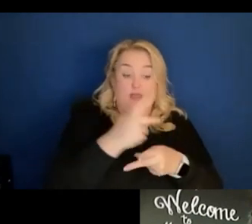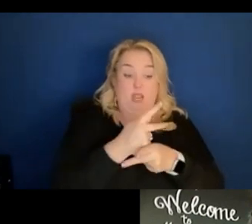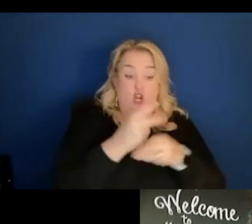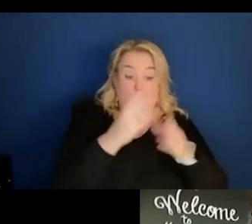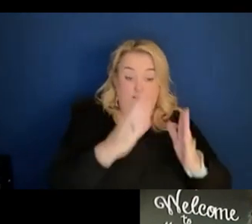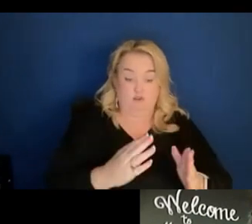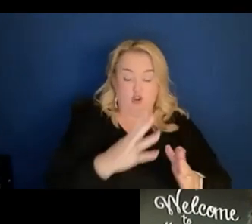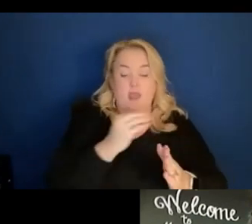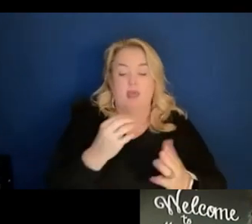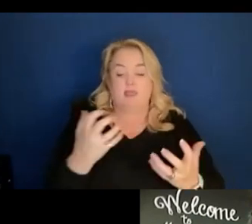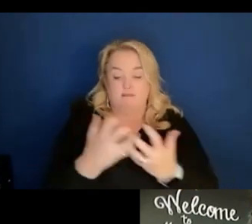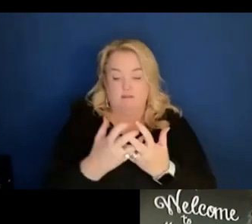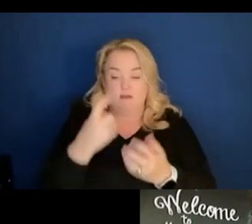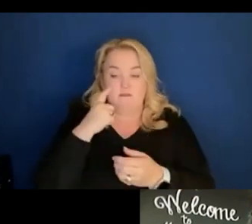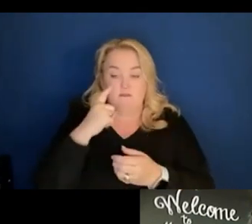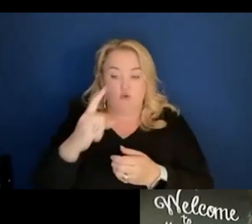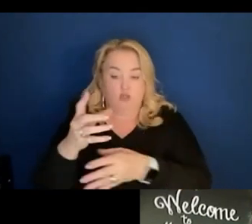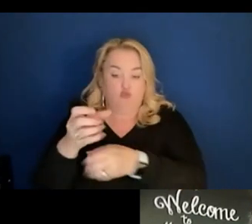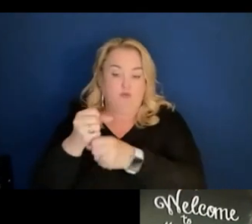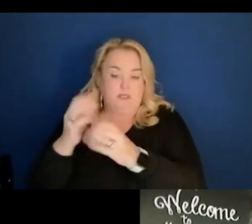and the fit for